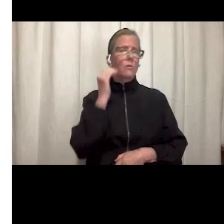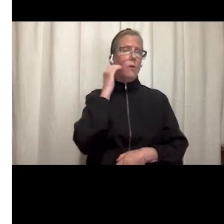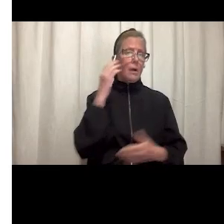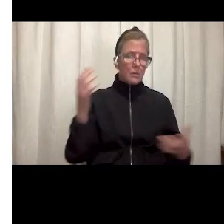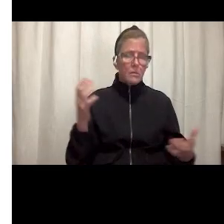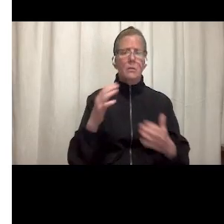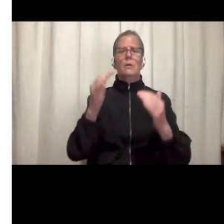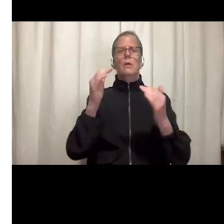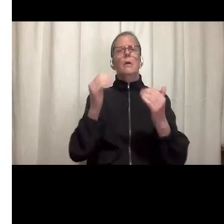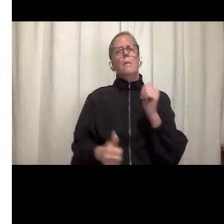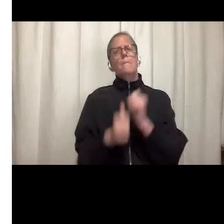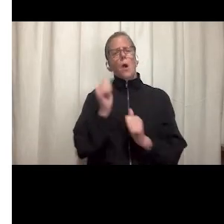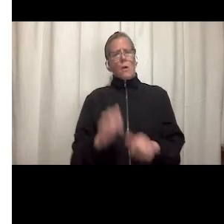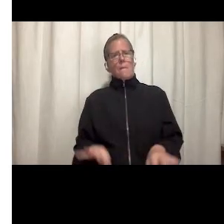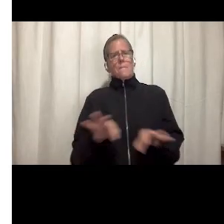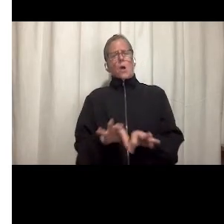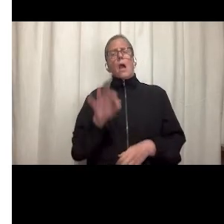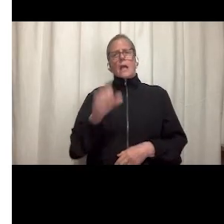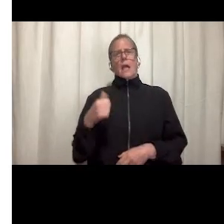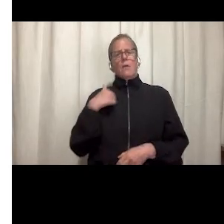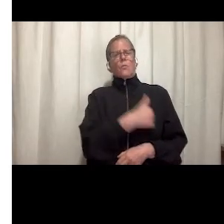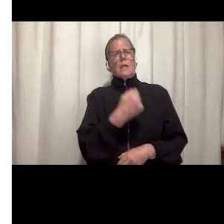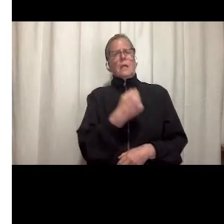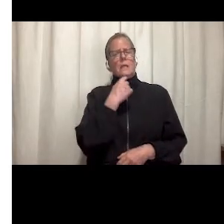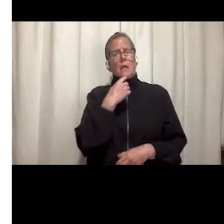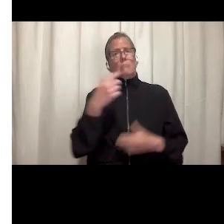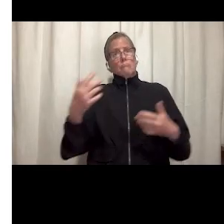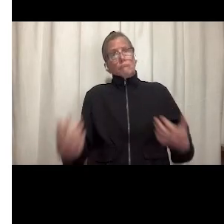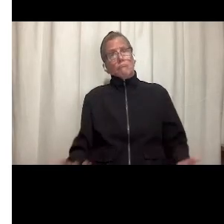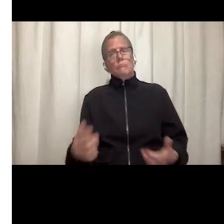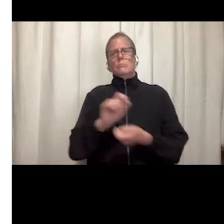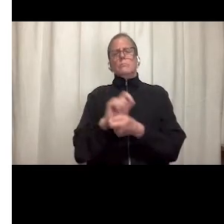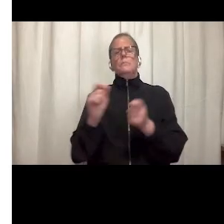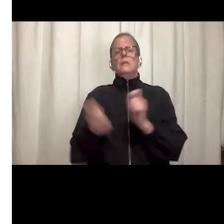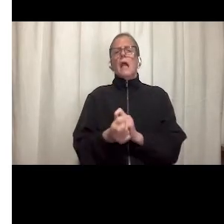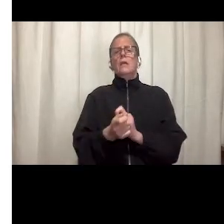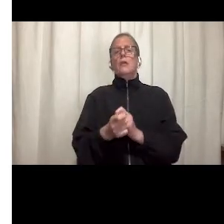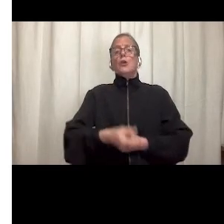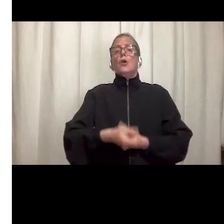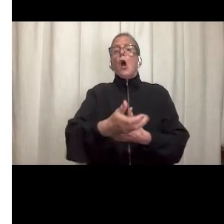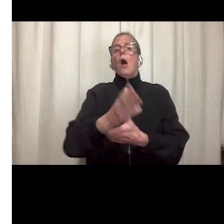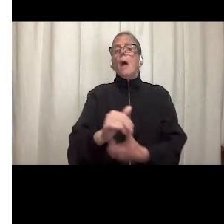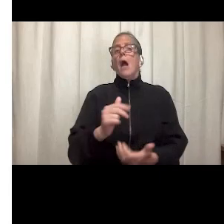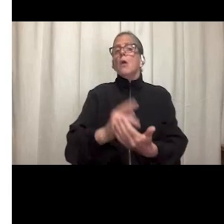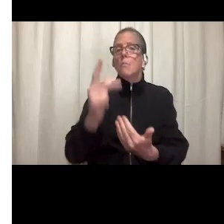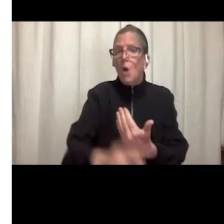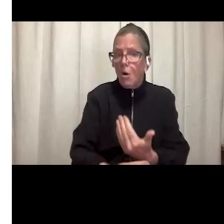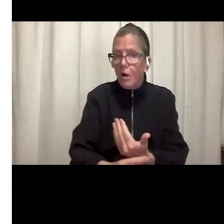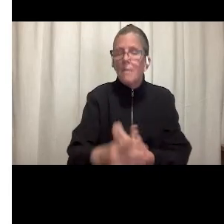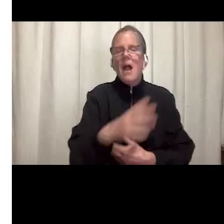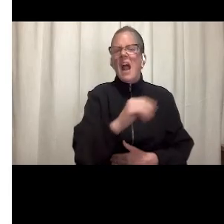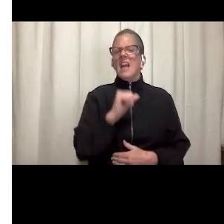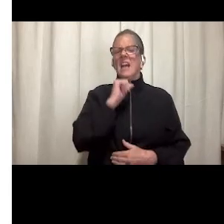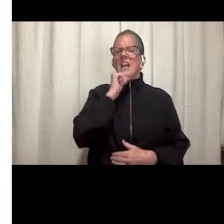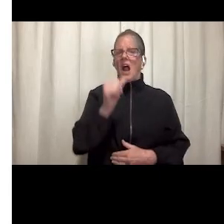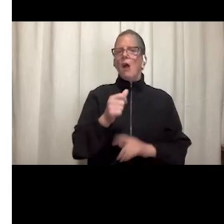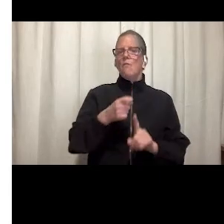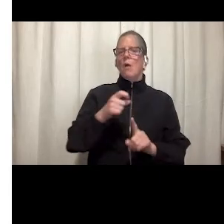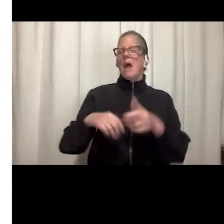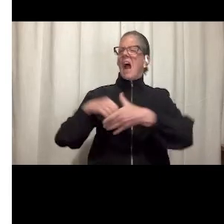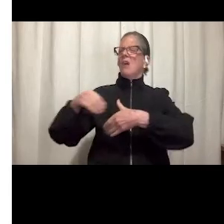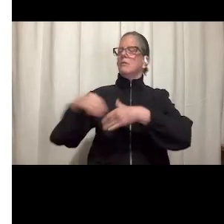importantly, can we reasonably say that these changes happen because of the program and not something else? Together, these